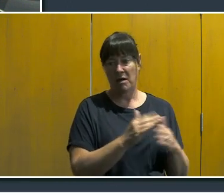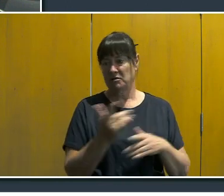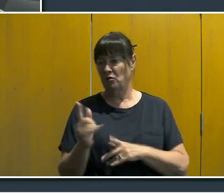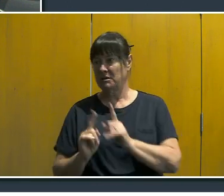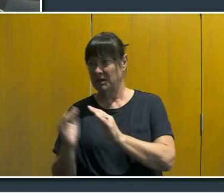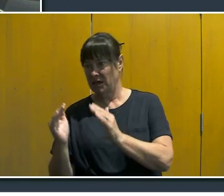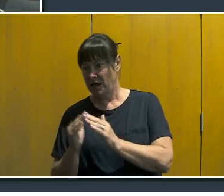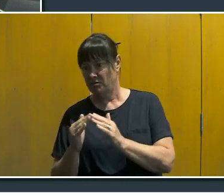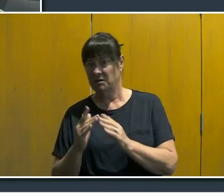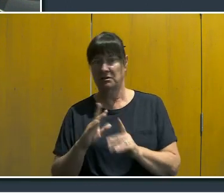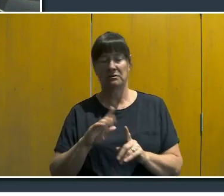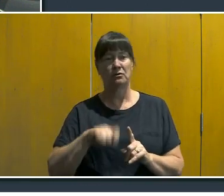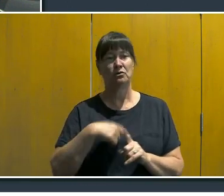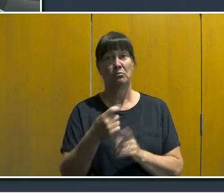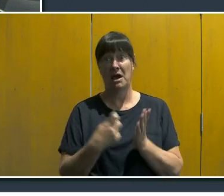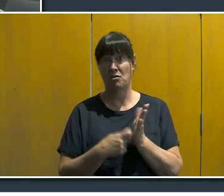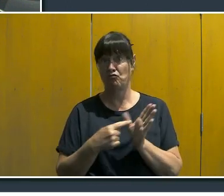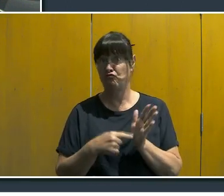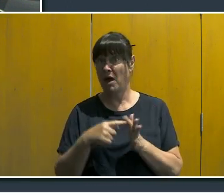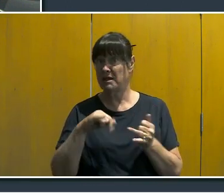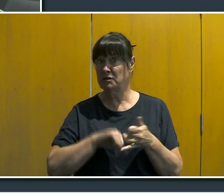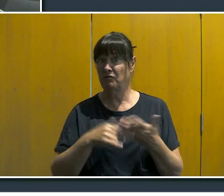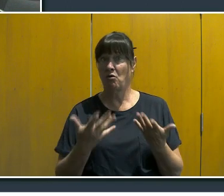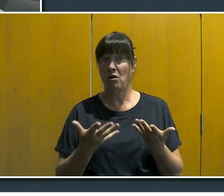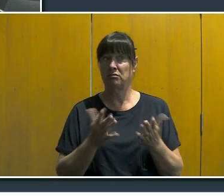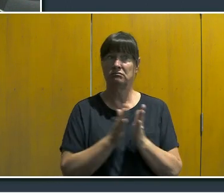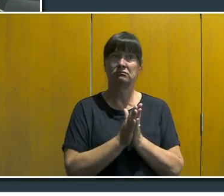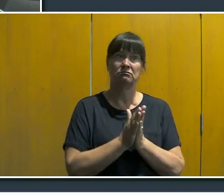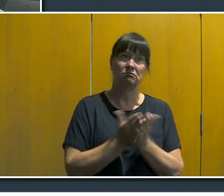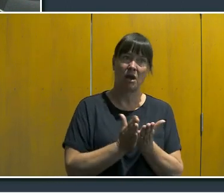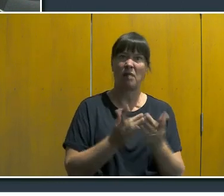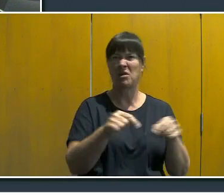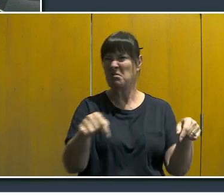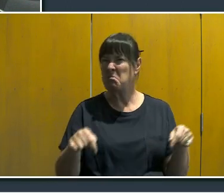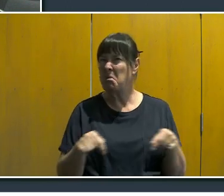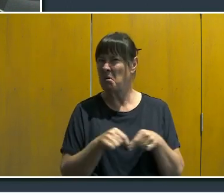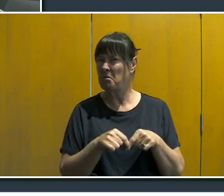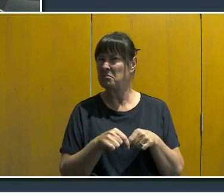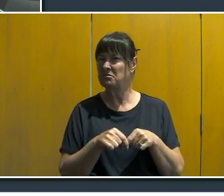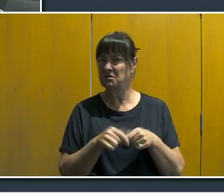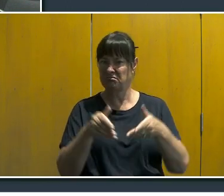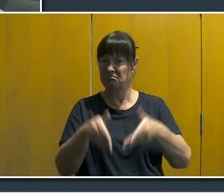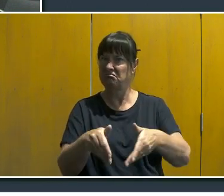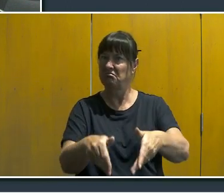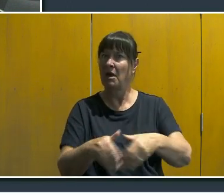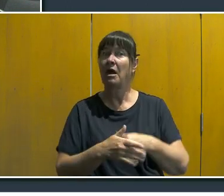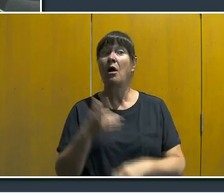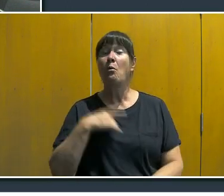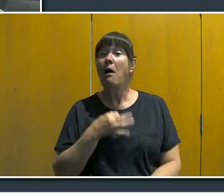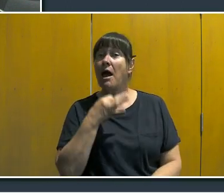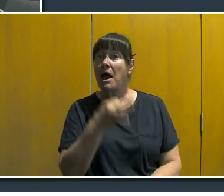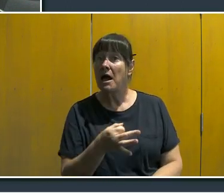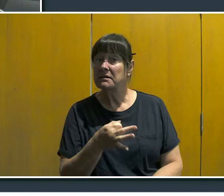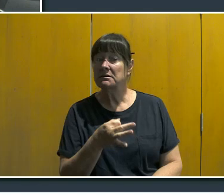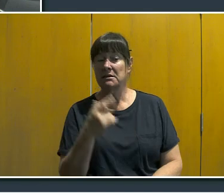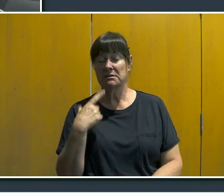parks, etc. And my reason for asking that question is that the only charge we are proposing to